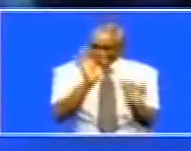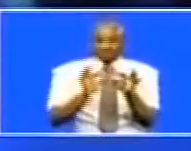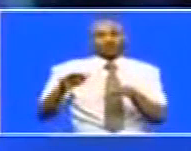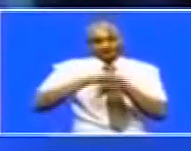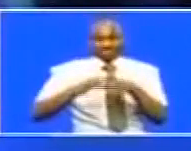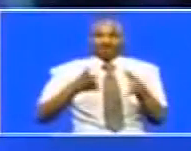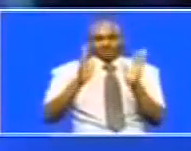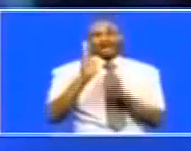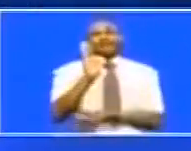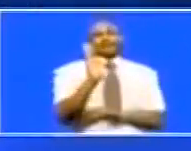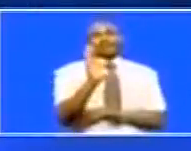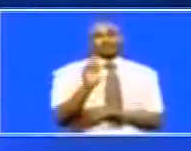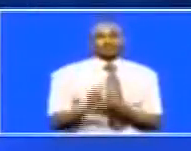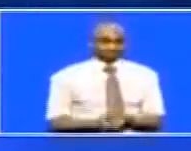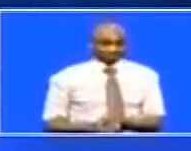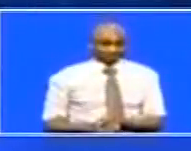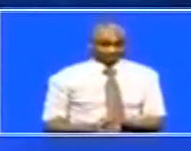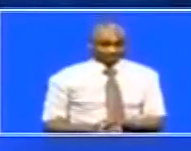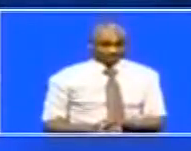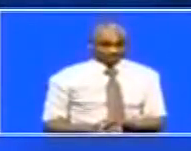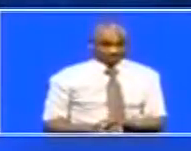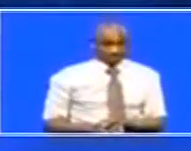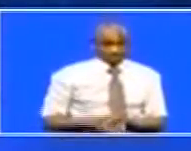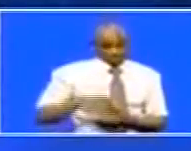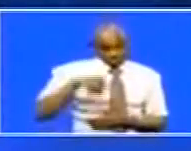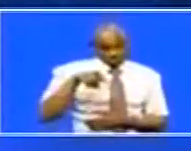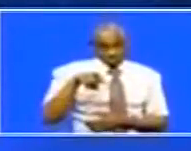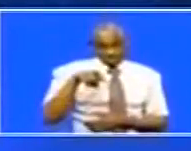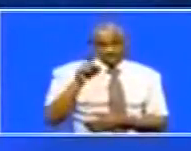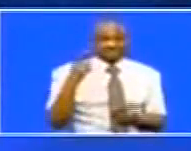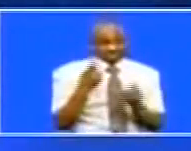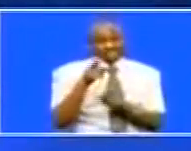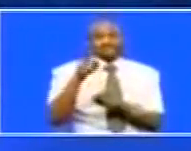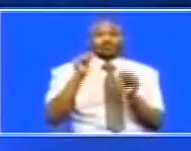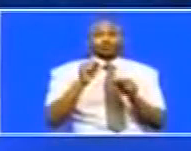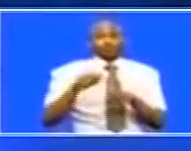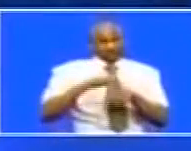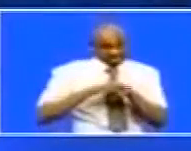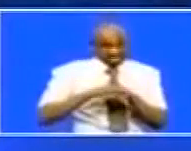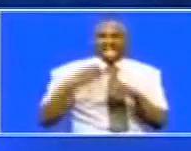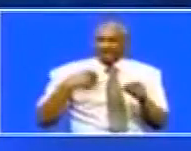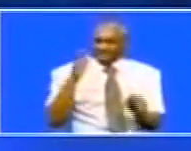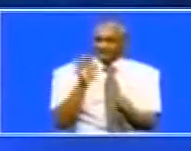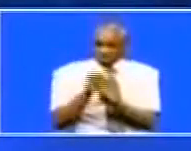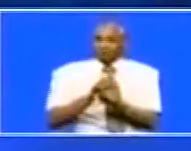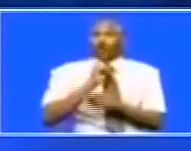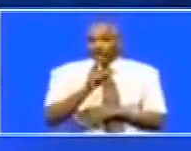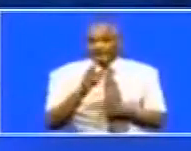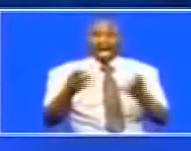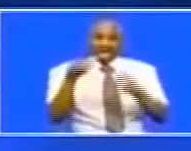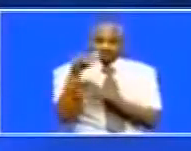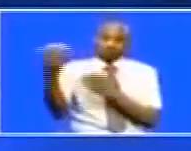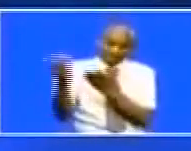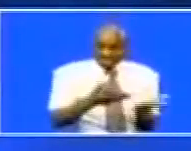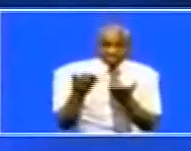Africa's hard conditions. So we've shipped to 47 countries and have gotten lots of pre-orders of